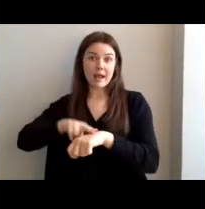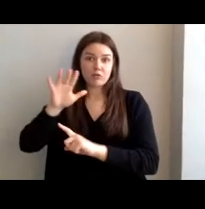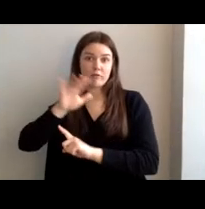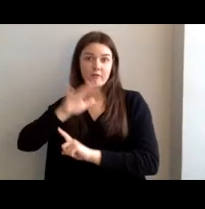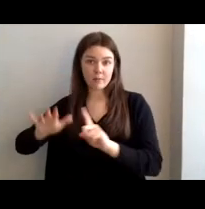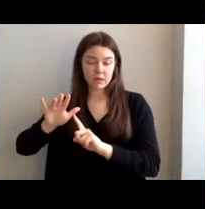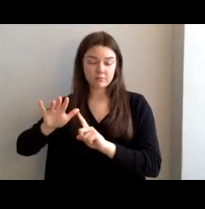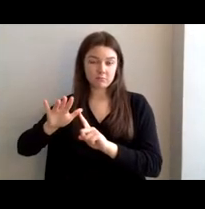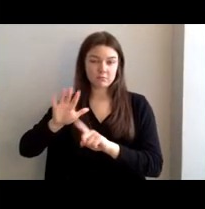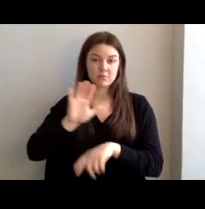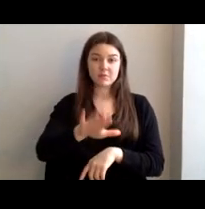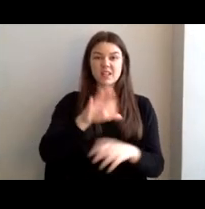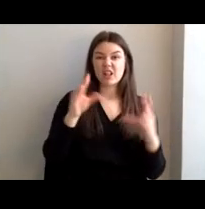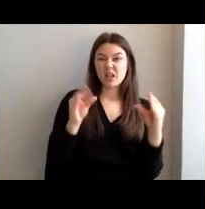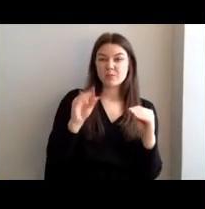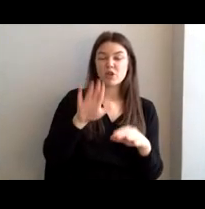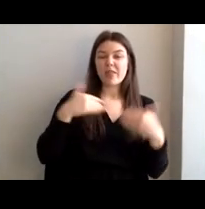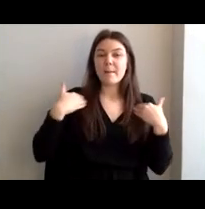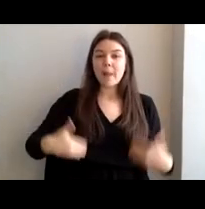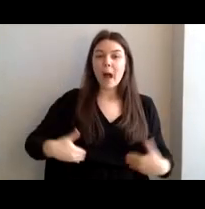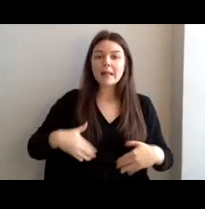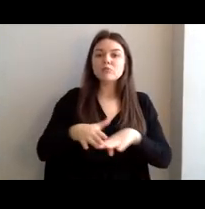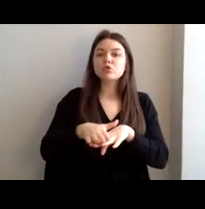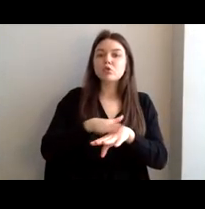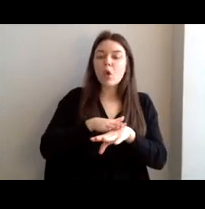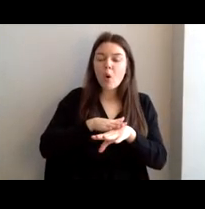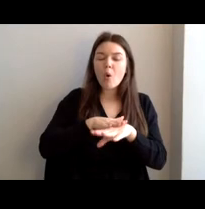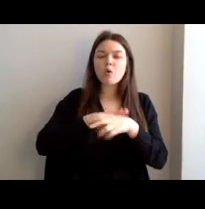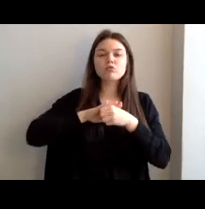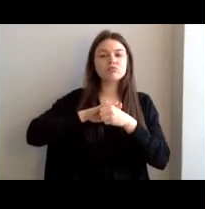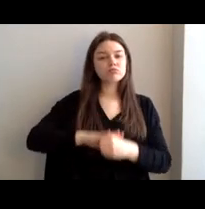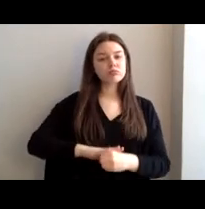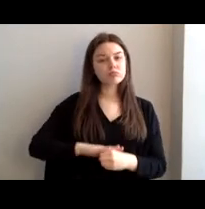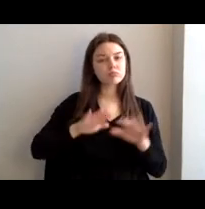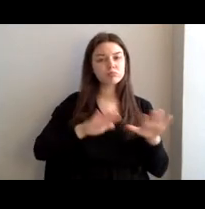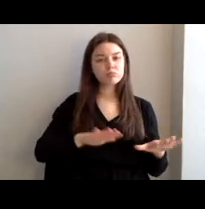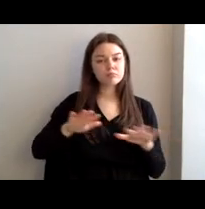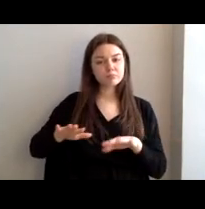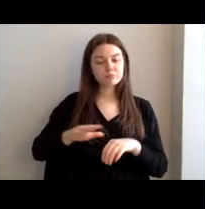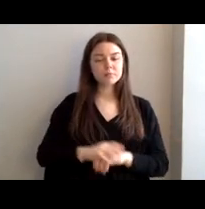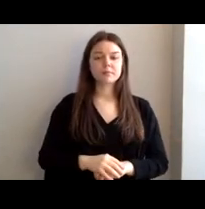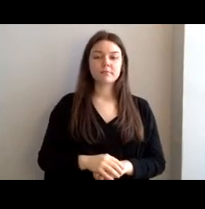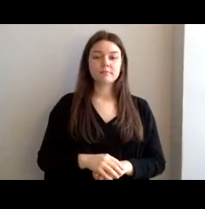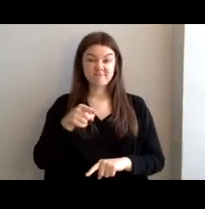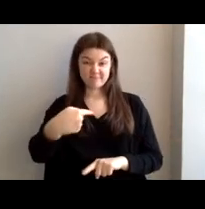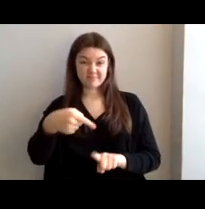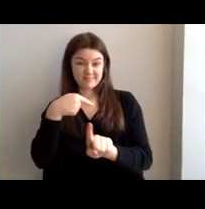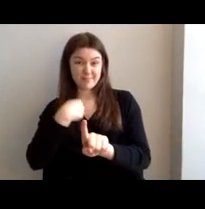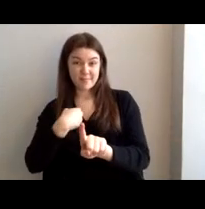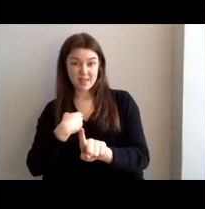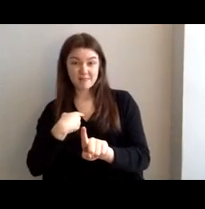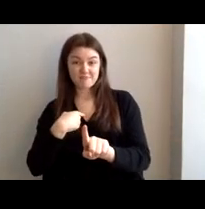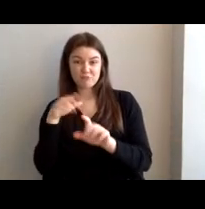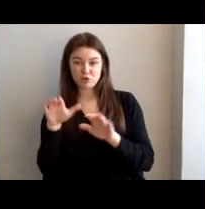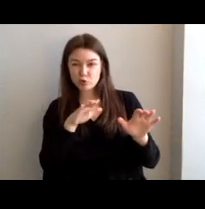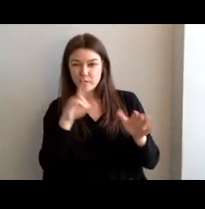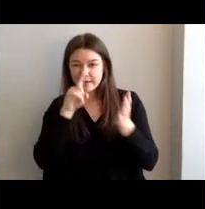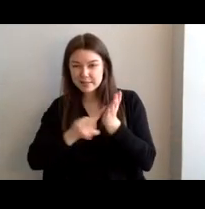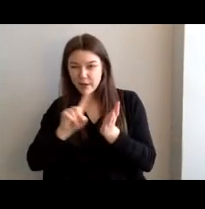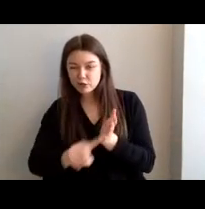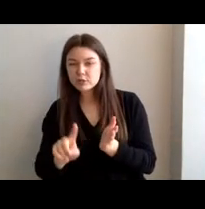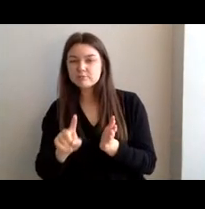the metabolism and prevents the stress of the lobster. Here I am conducting an inspection. So I'm looking to make sure